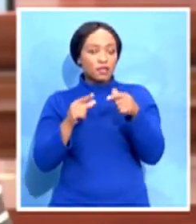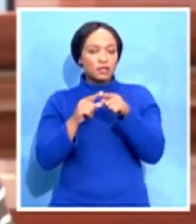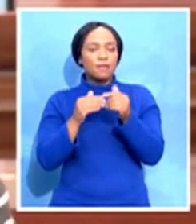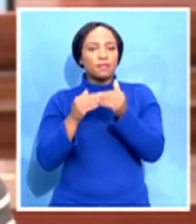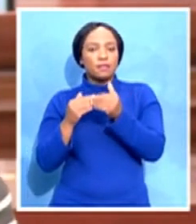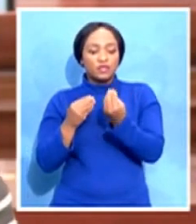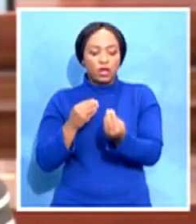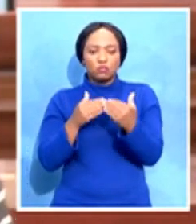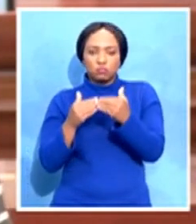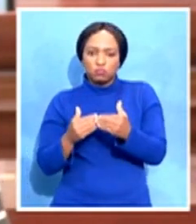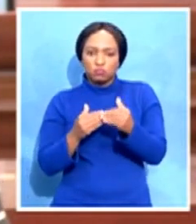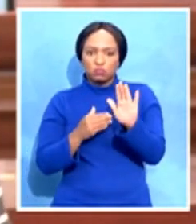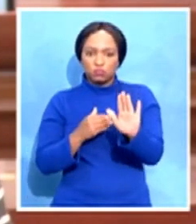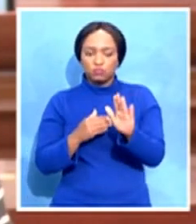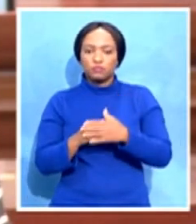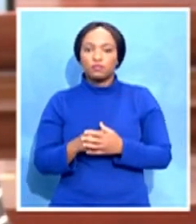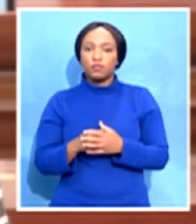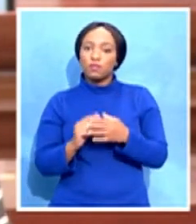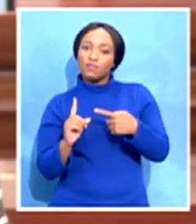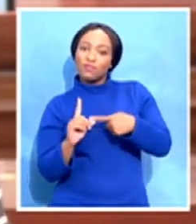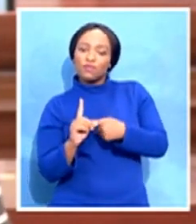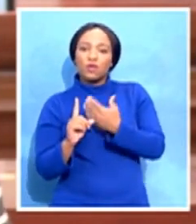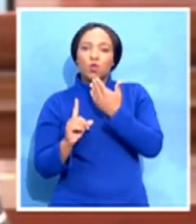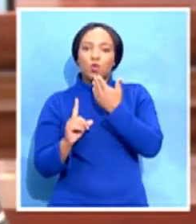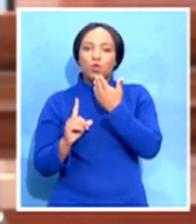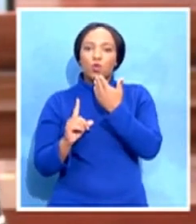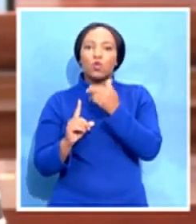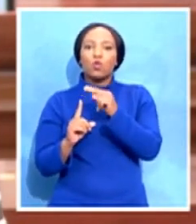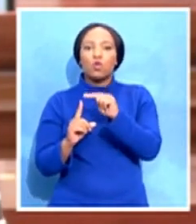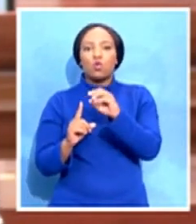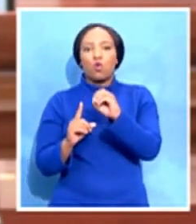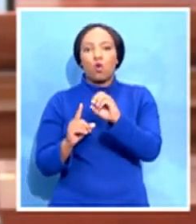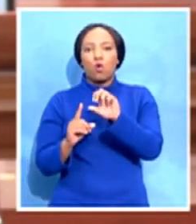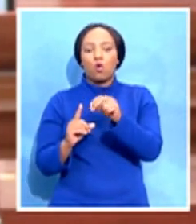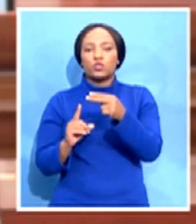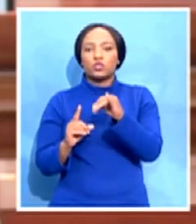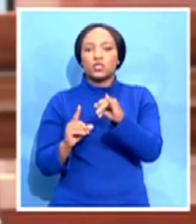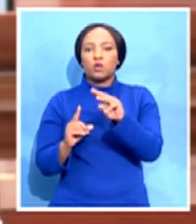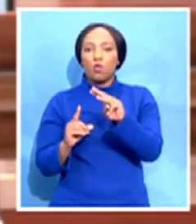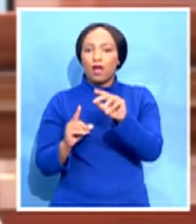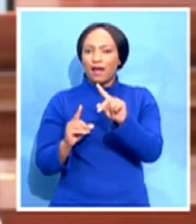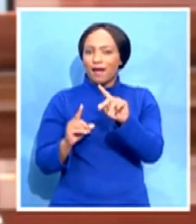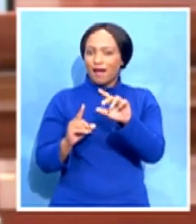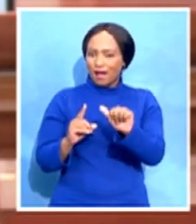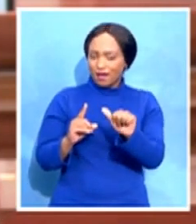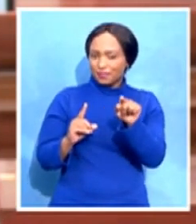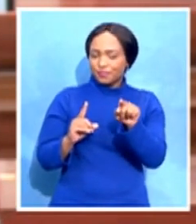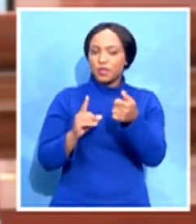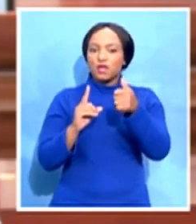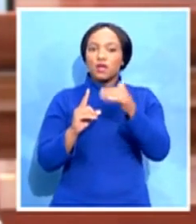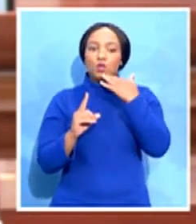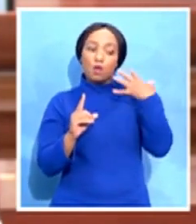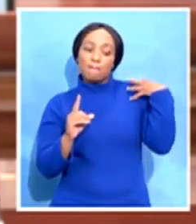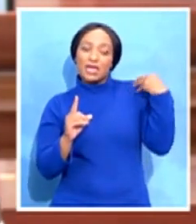Comrade Chiwenga, and also in conjunction with the Minister of Finance and Economic Development,